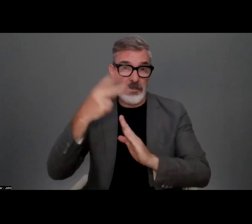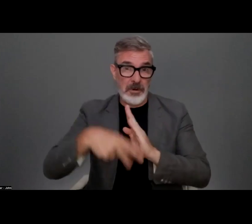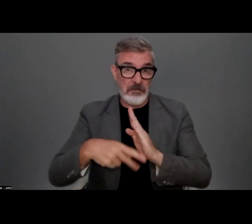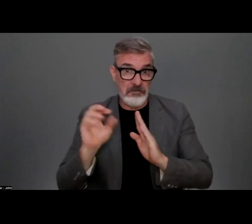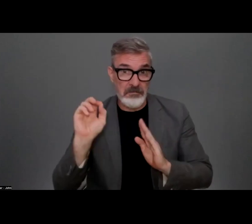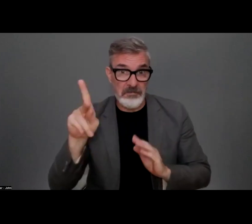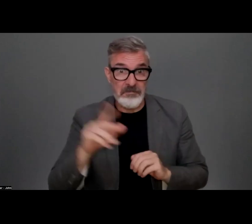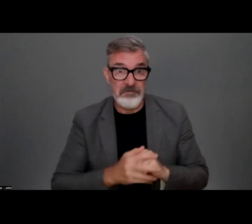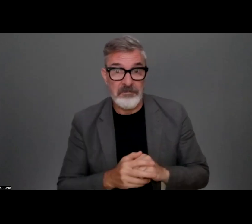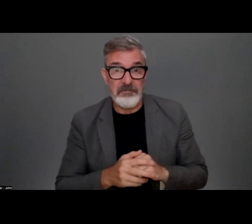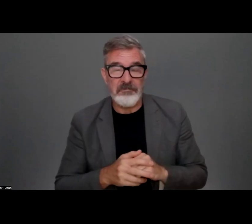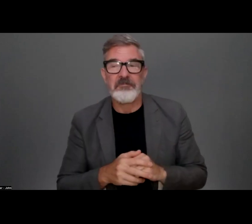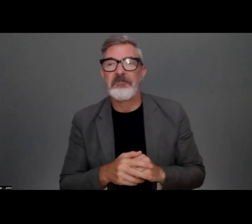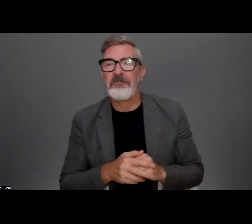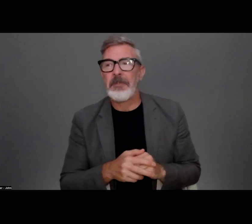organizations,